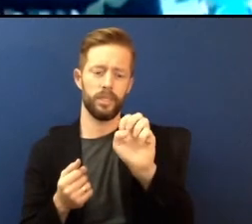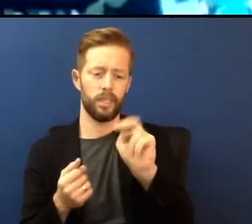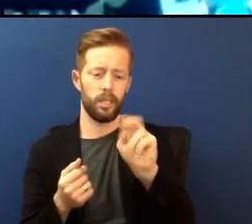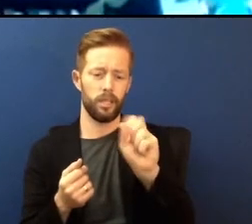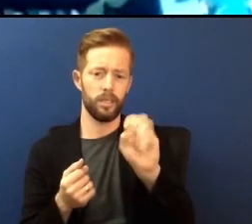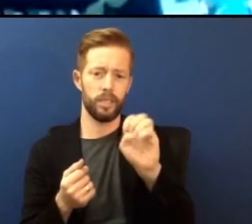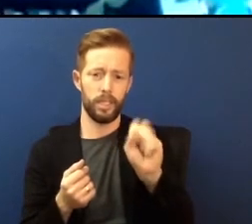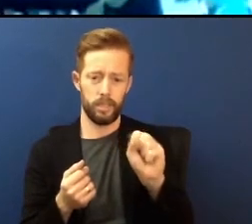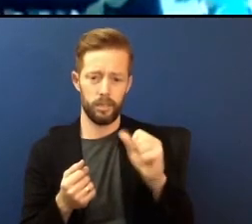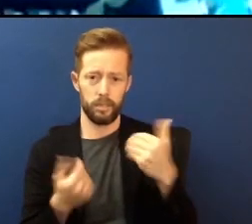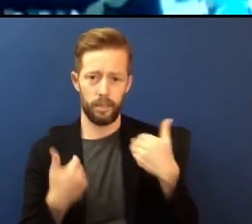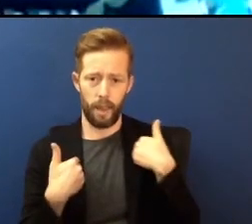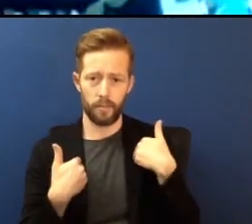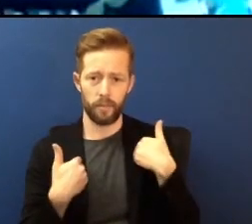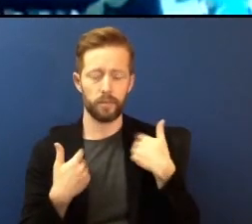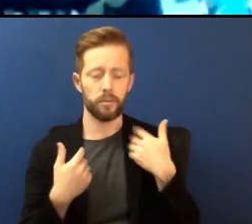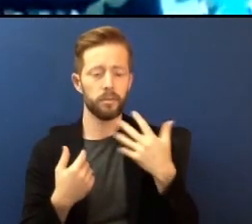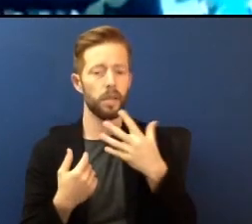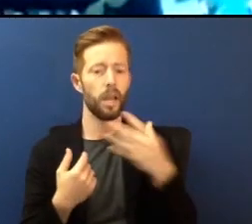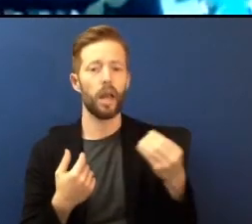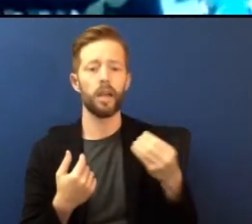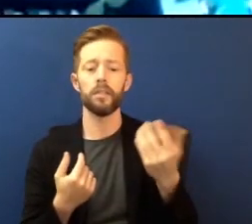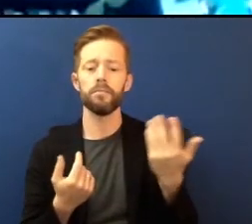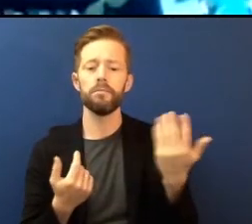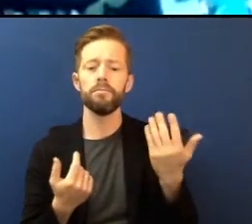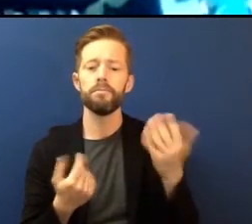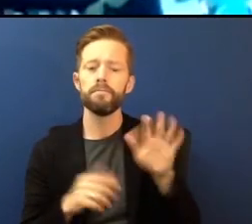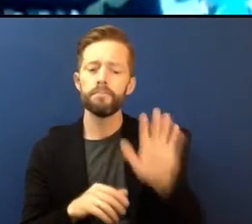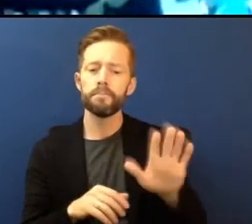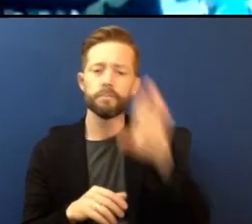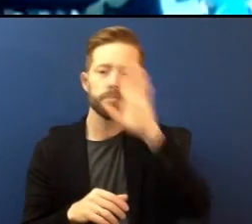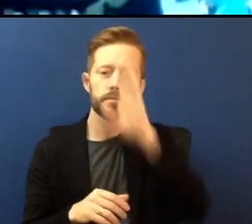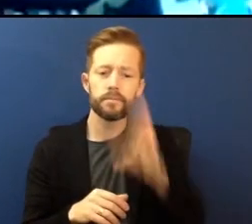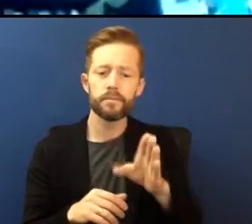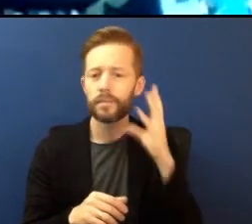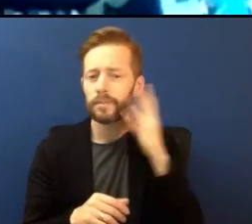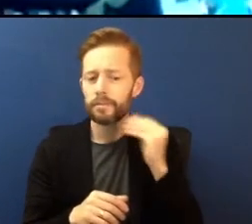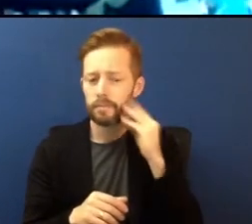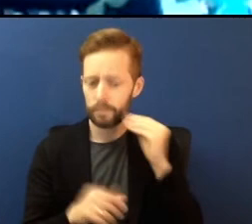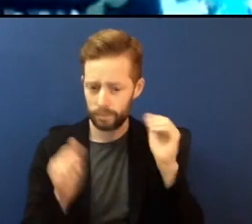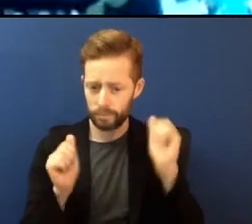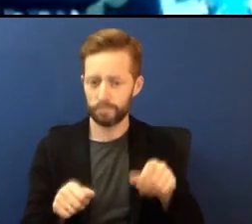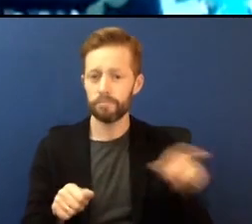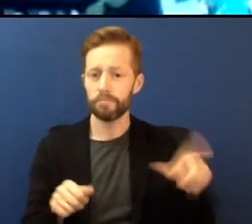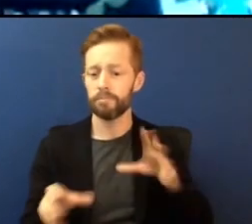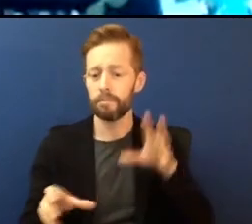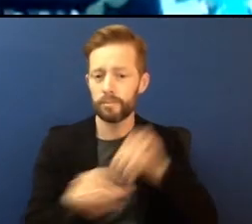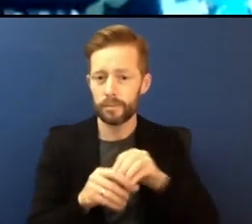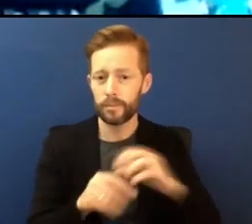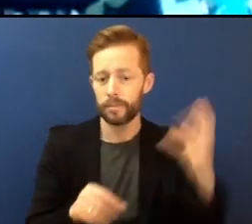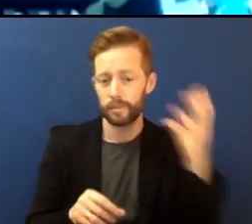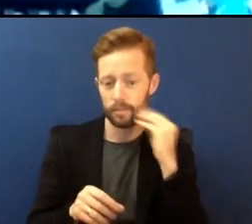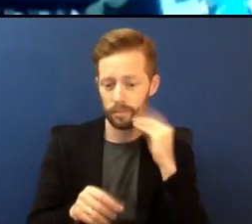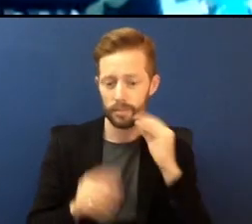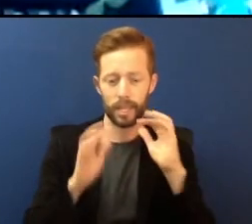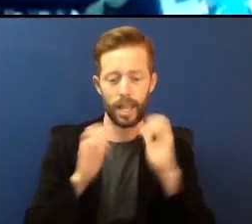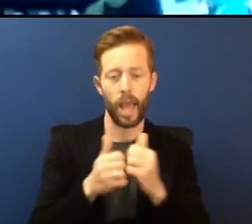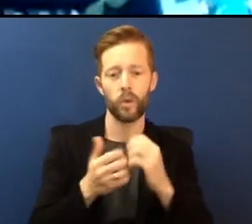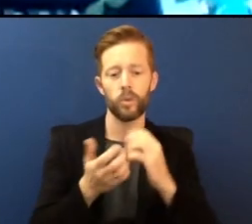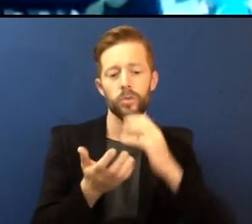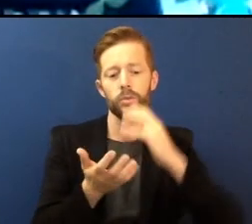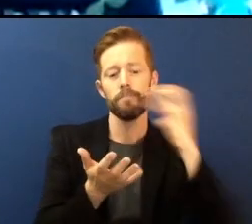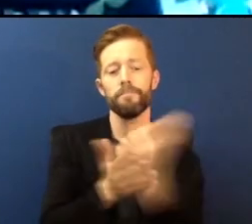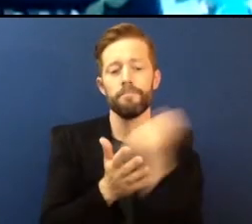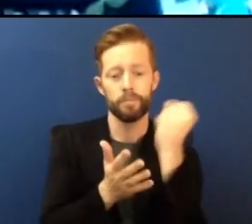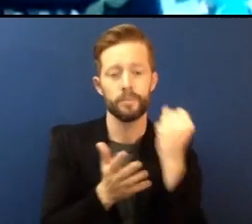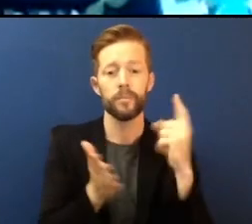have? What senses can they use? And how can you, and what direct experiences are they able to engage in? And then